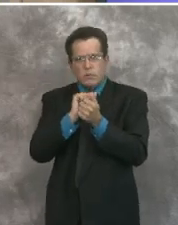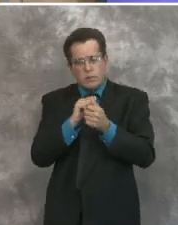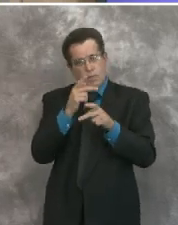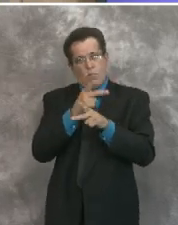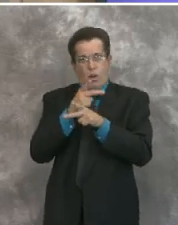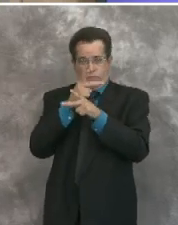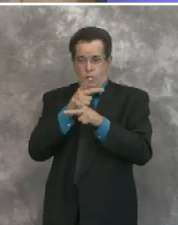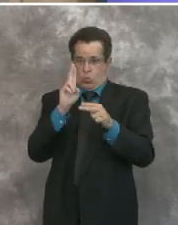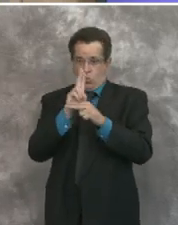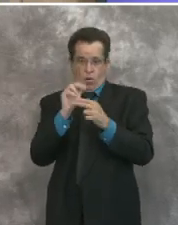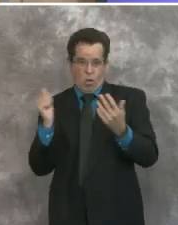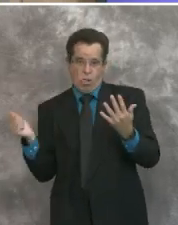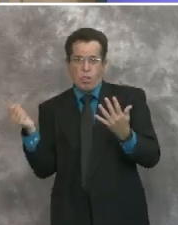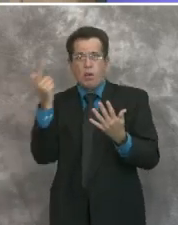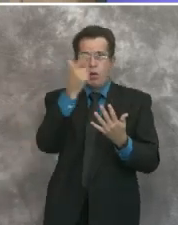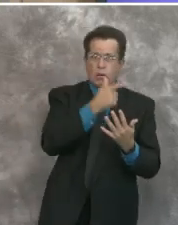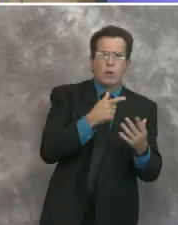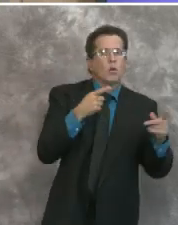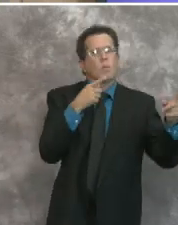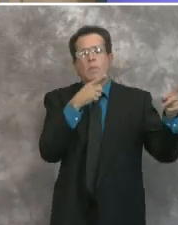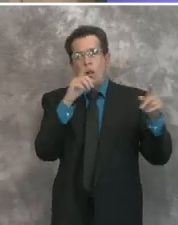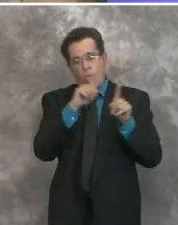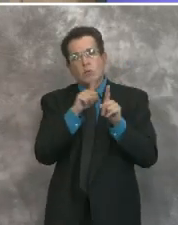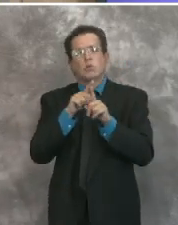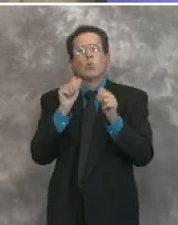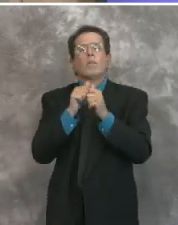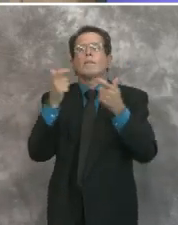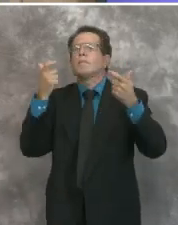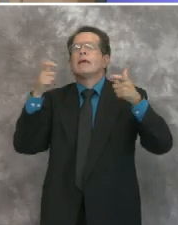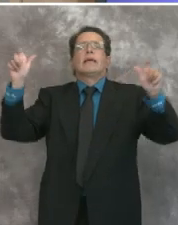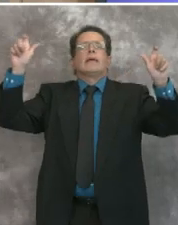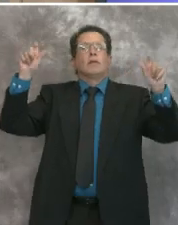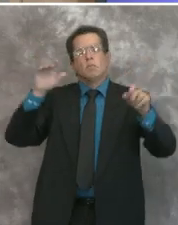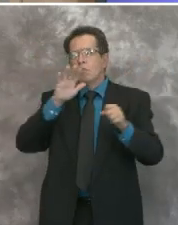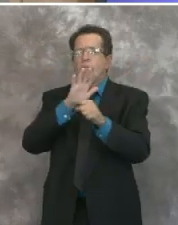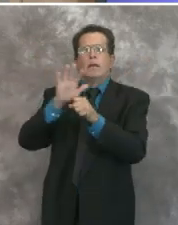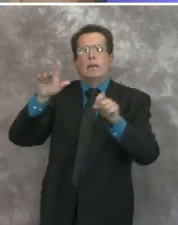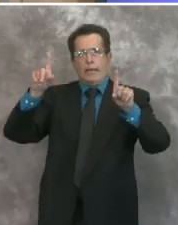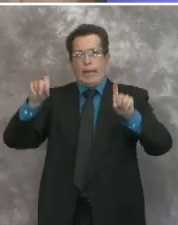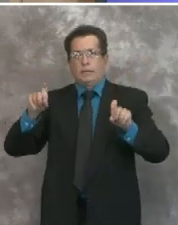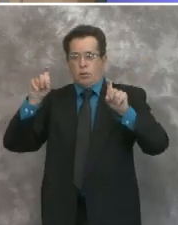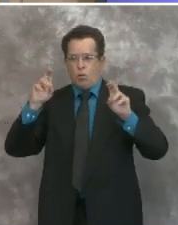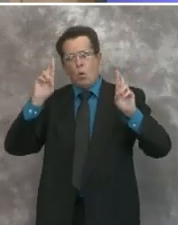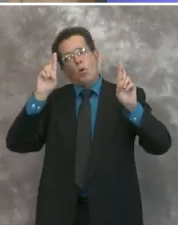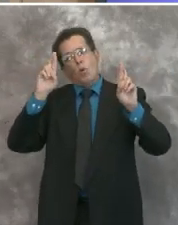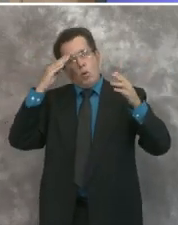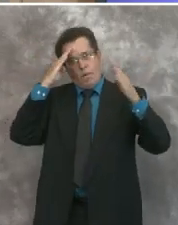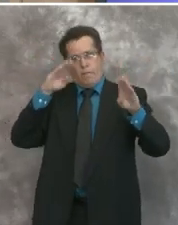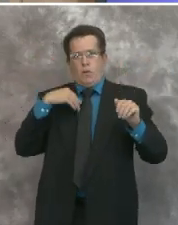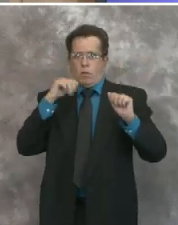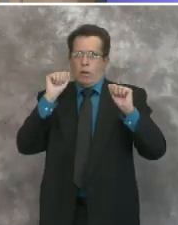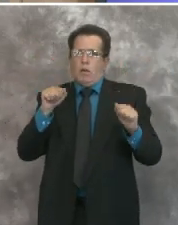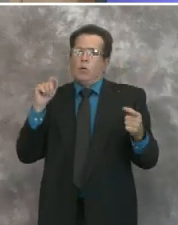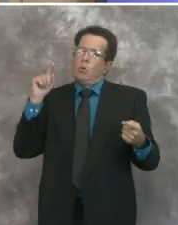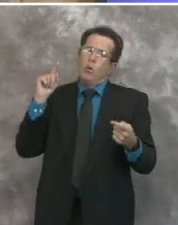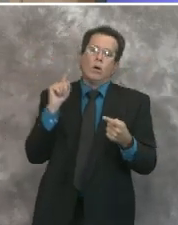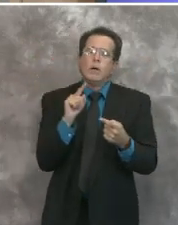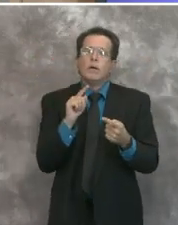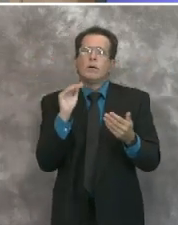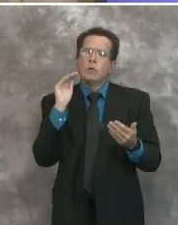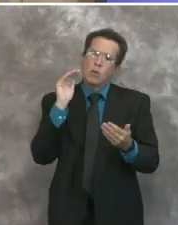that, combined with rapid, robust testing, tracing, and treatment, that hopefully we can contain our way